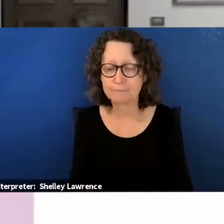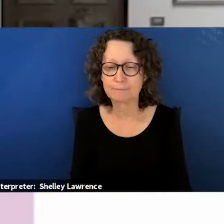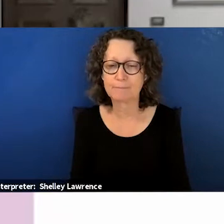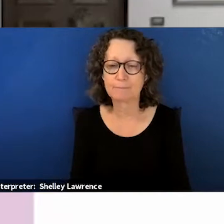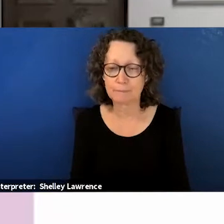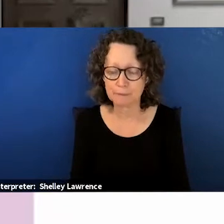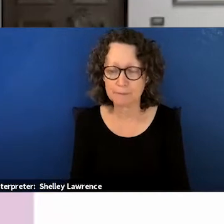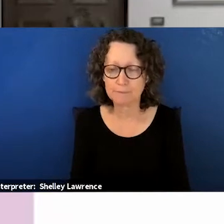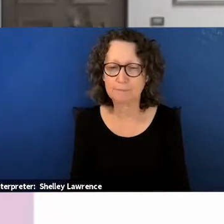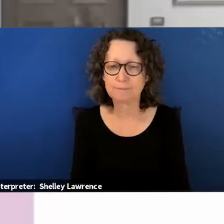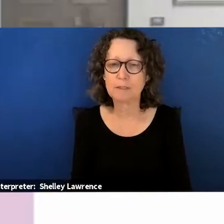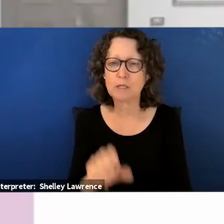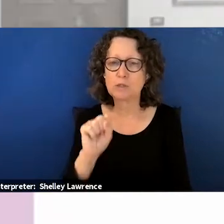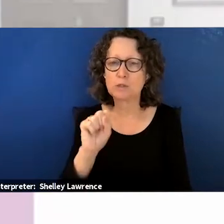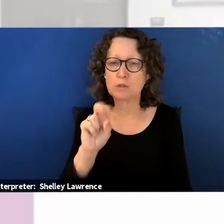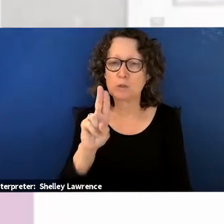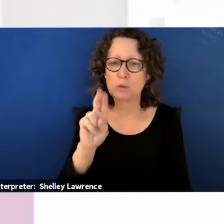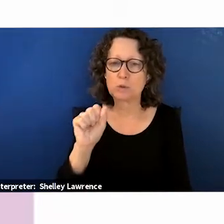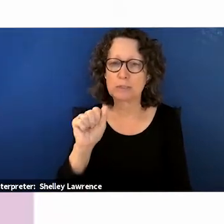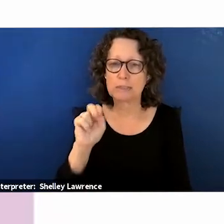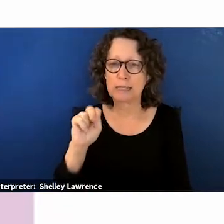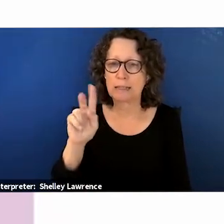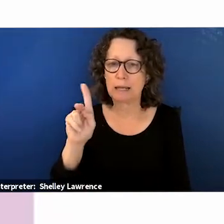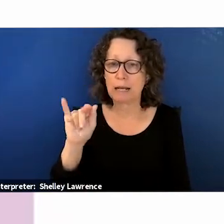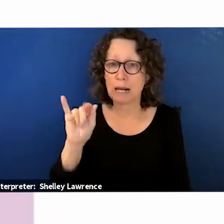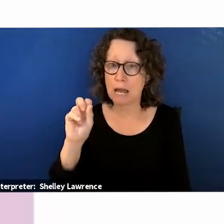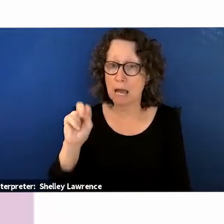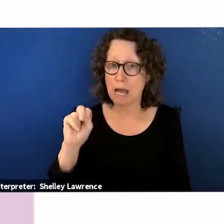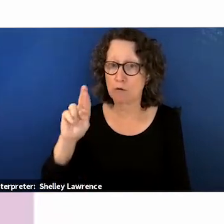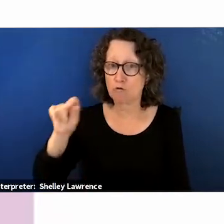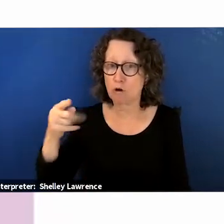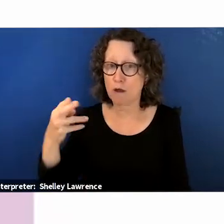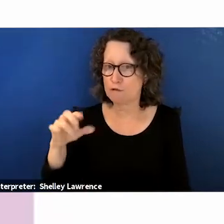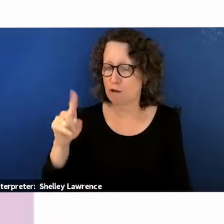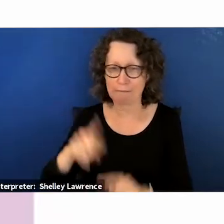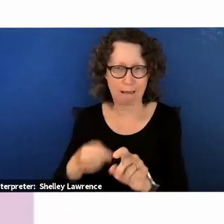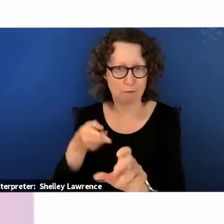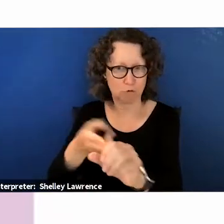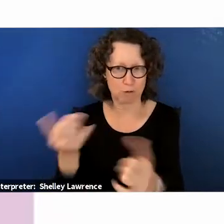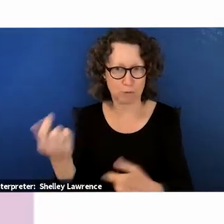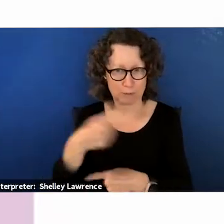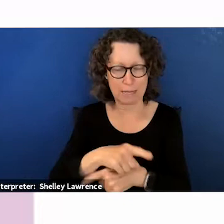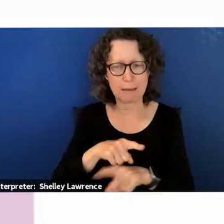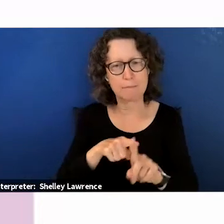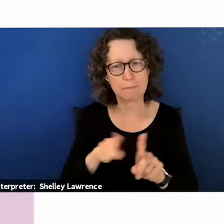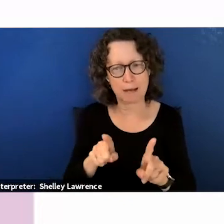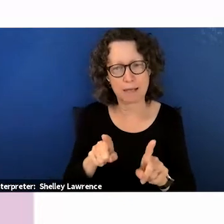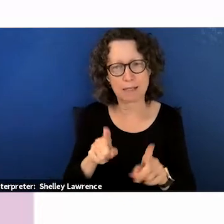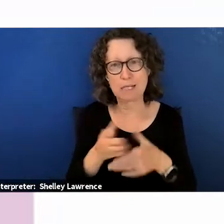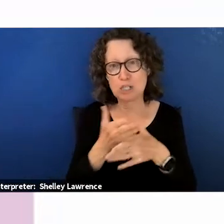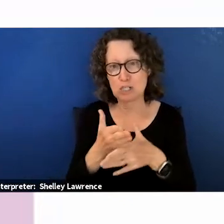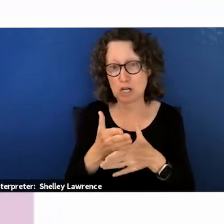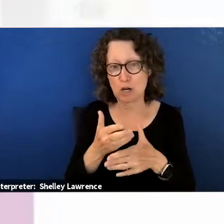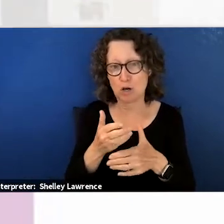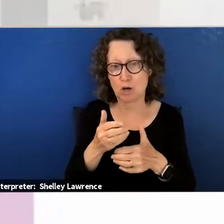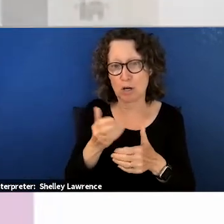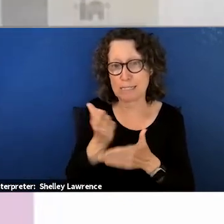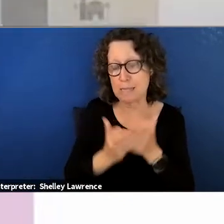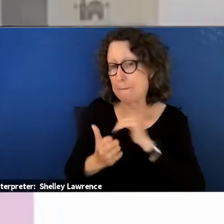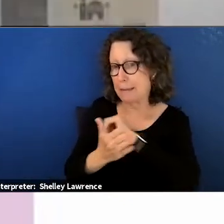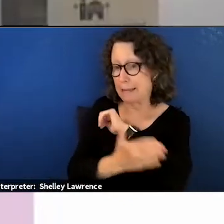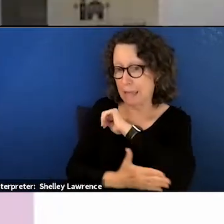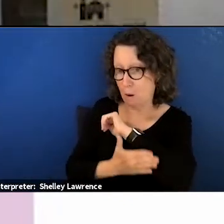So Susan Klein Rothschild is not able to be with us today, but I do want to share with you some